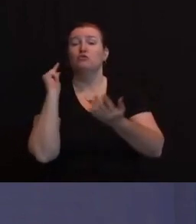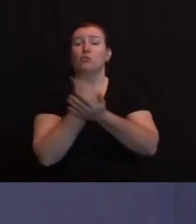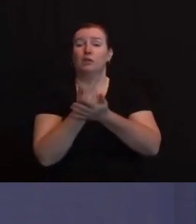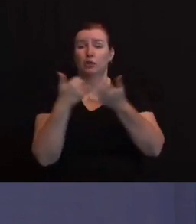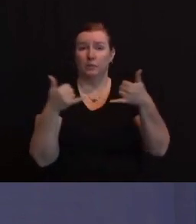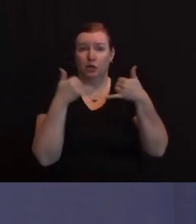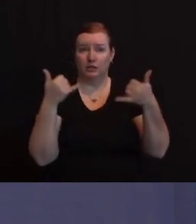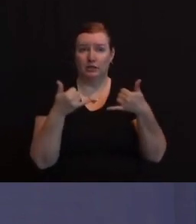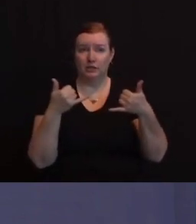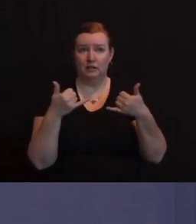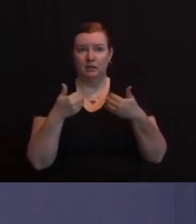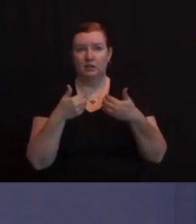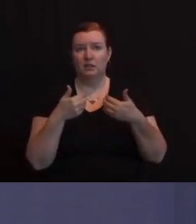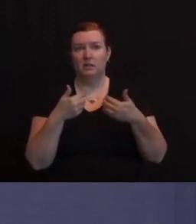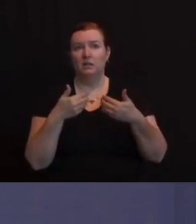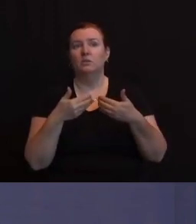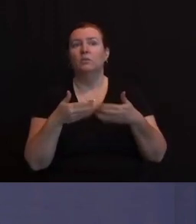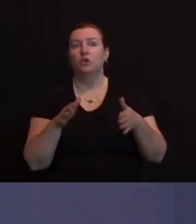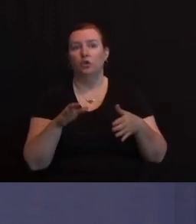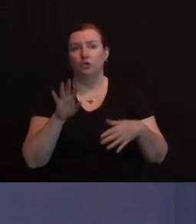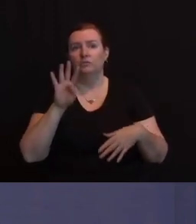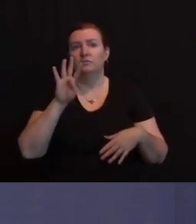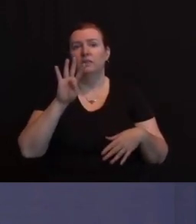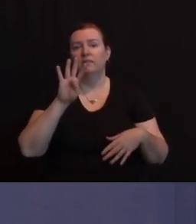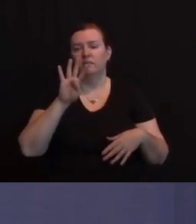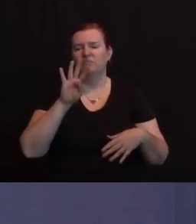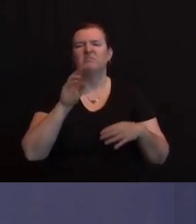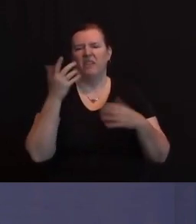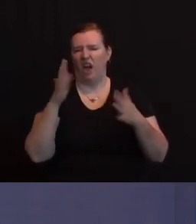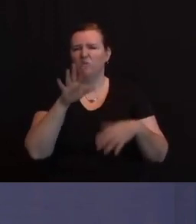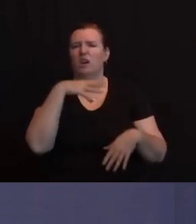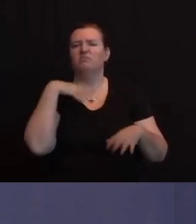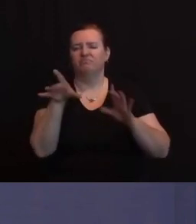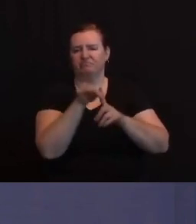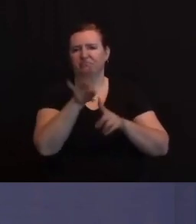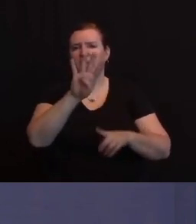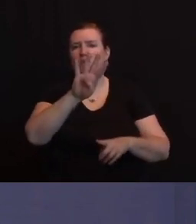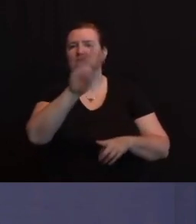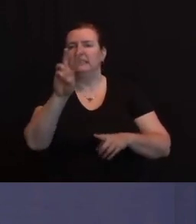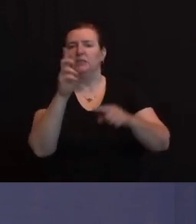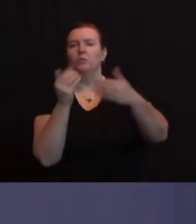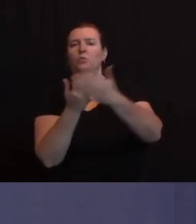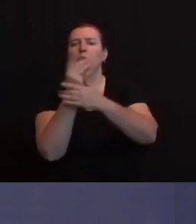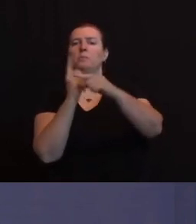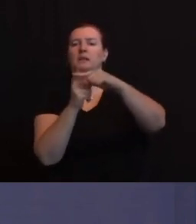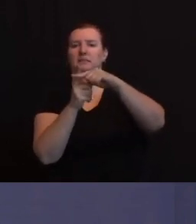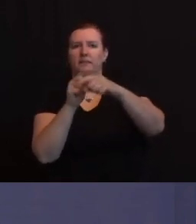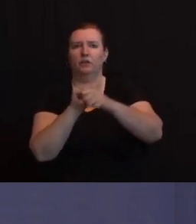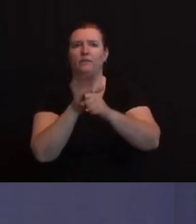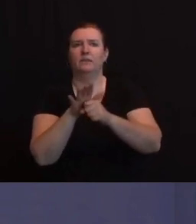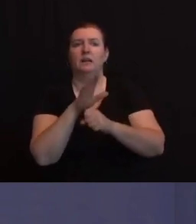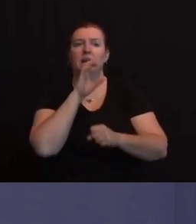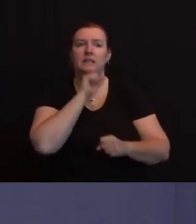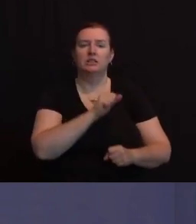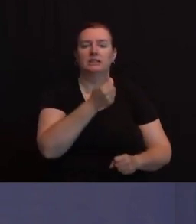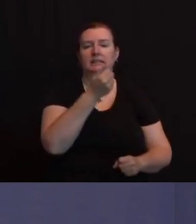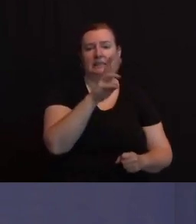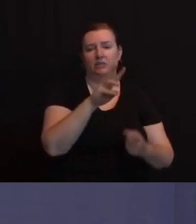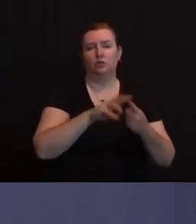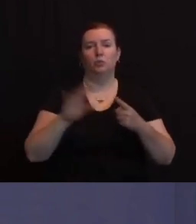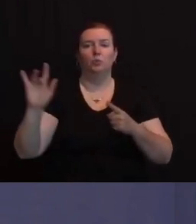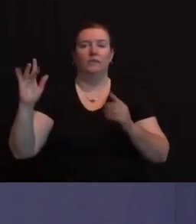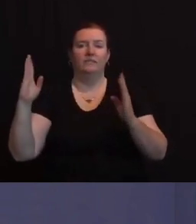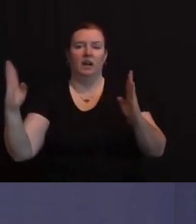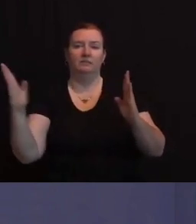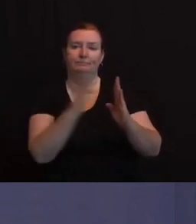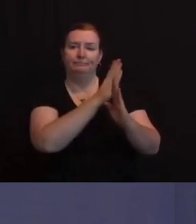cases among New Jersey and Pennsylvania residents between the ages of 16 to 23. Even smaller